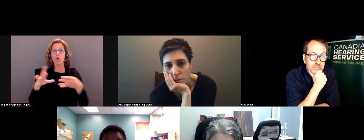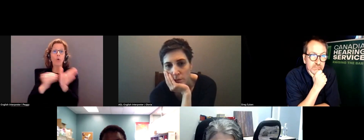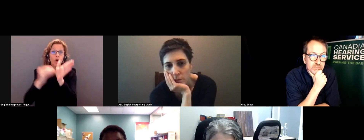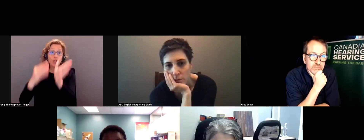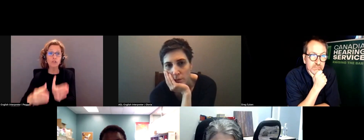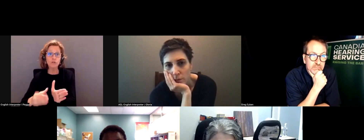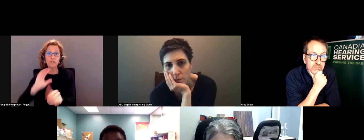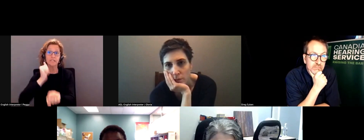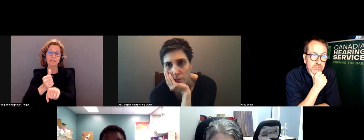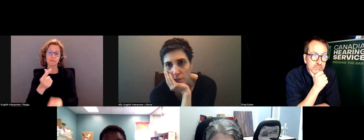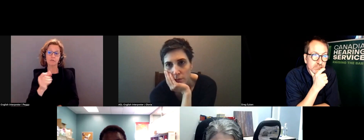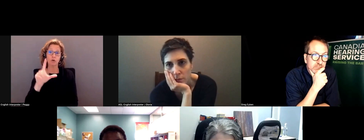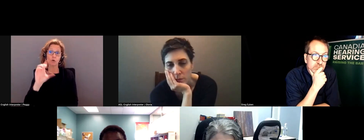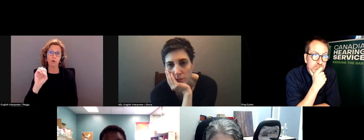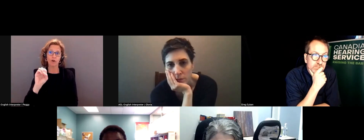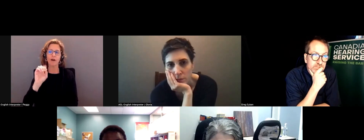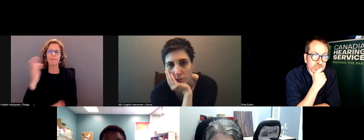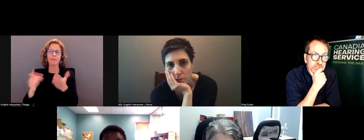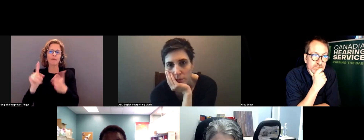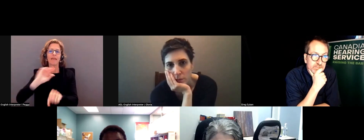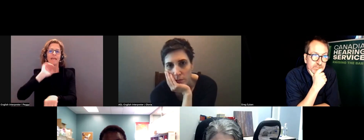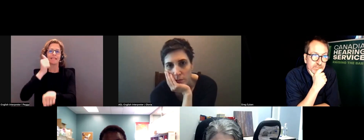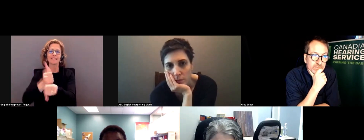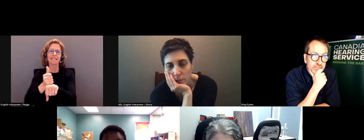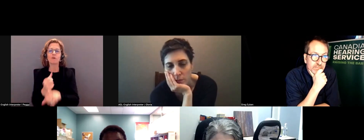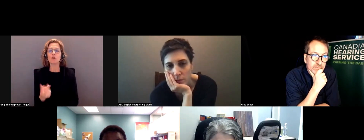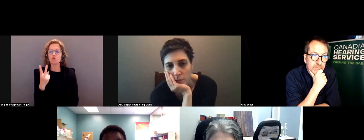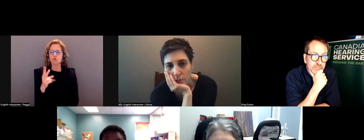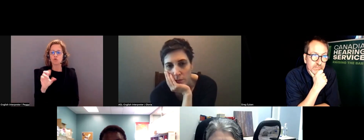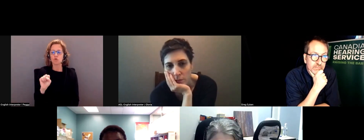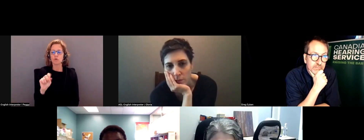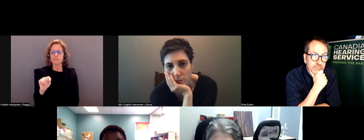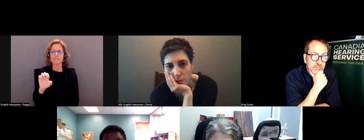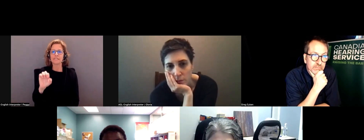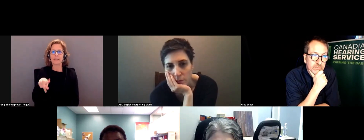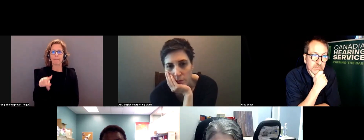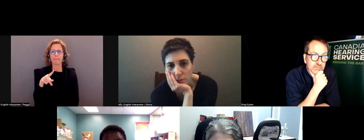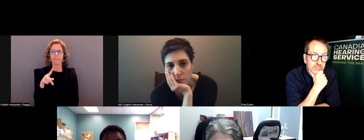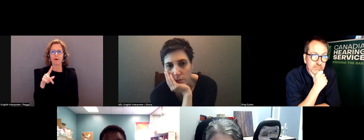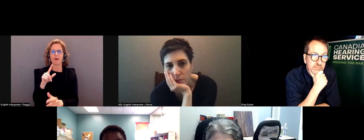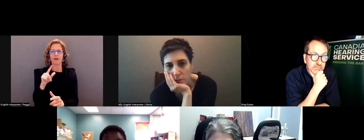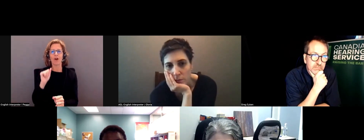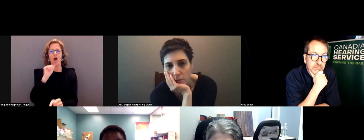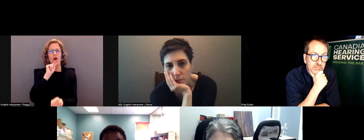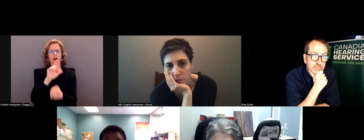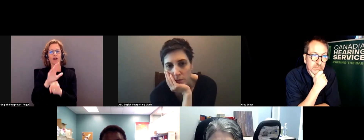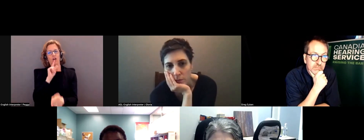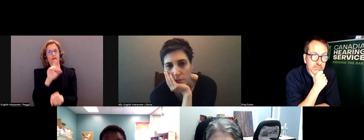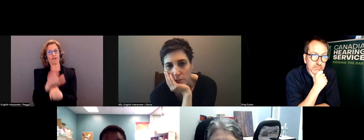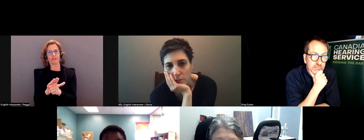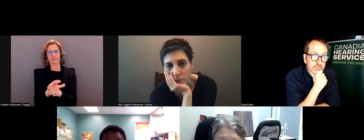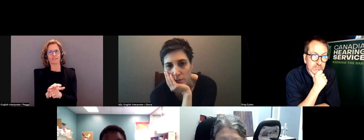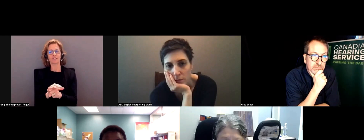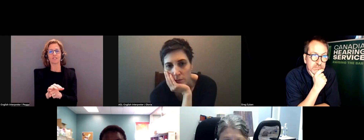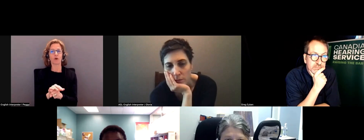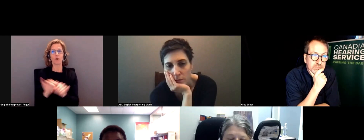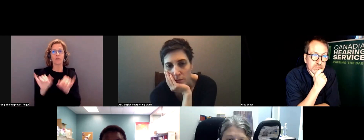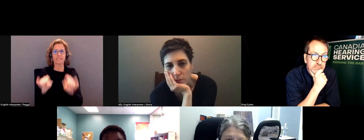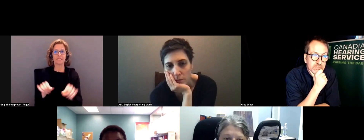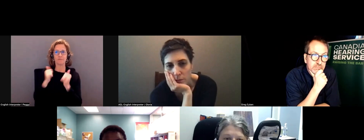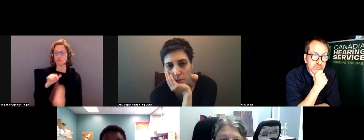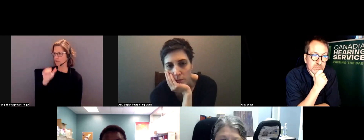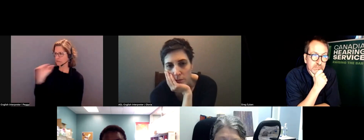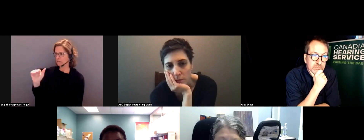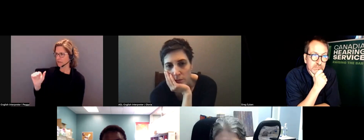accounts, they may set up 2-stage authentication or something where the system is trying to confirm and they're kind of not able to pass